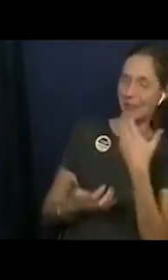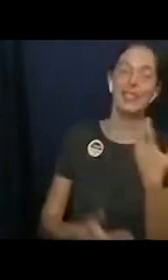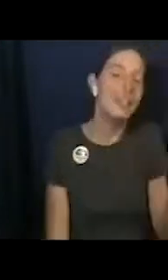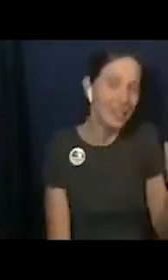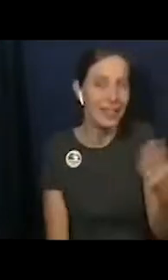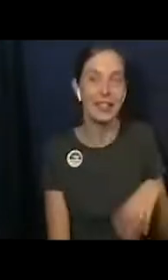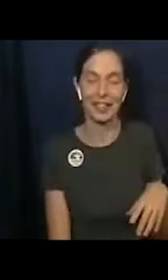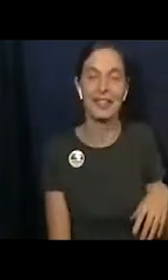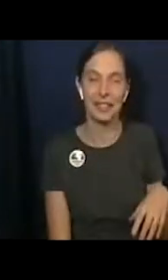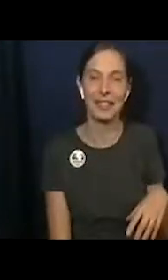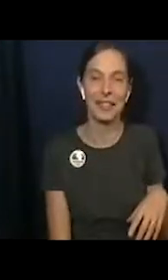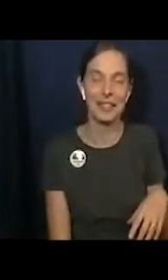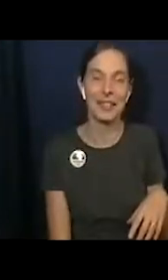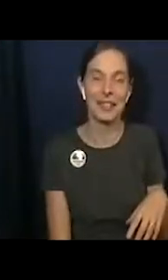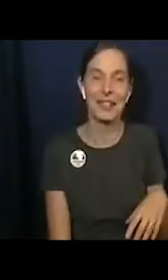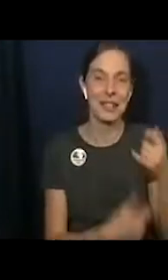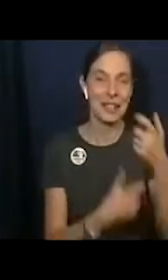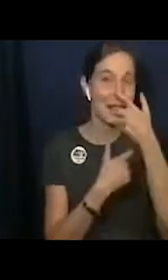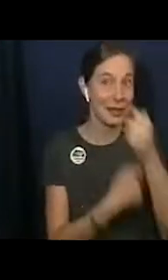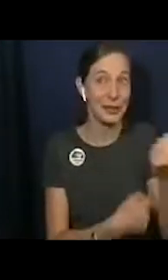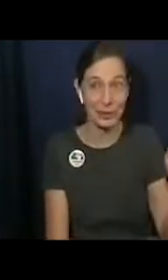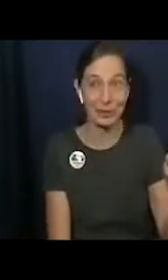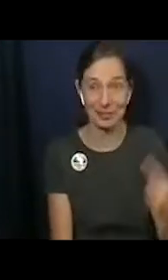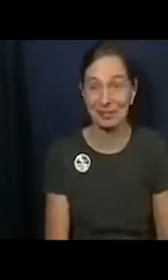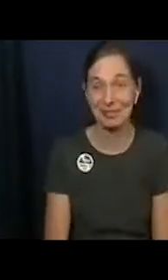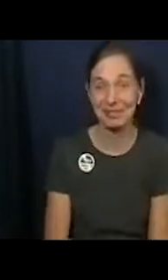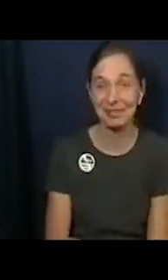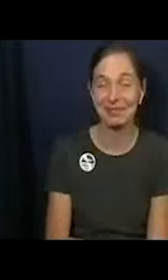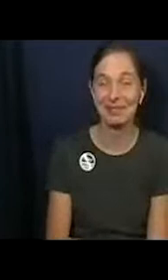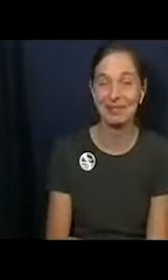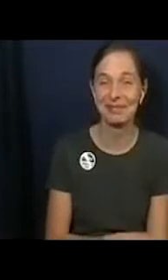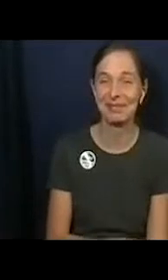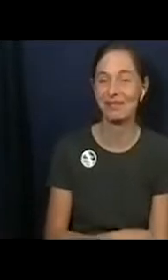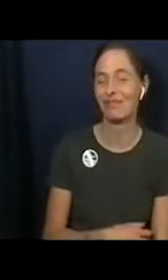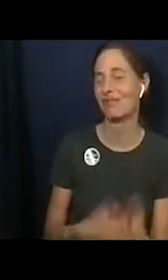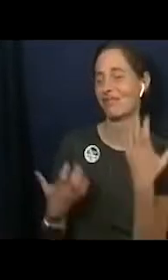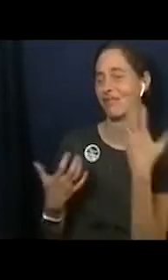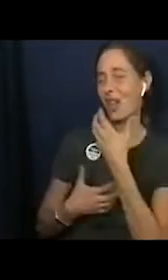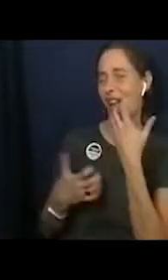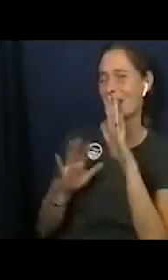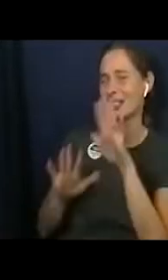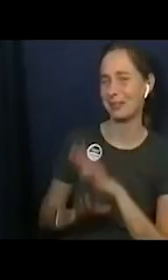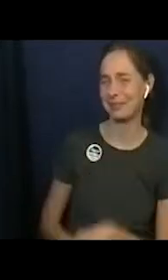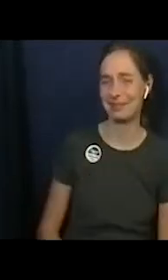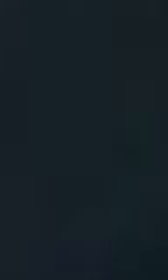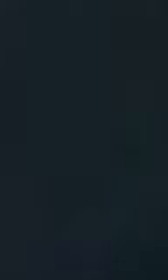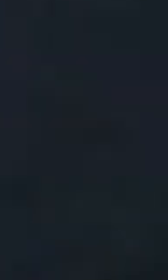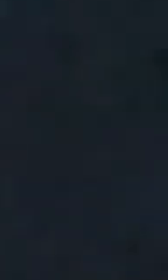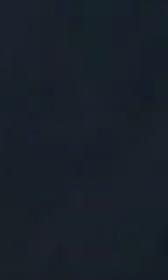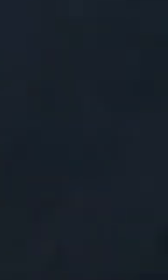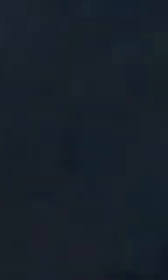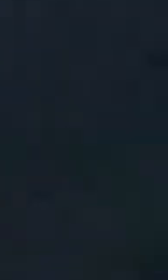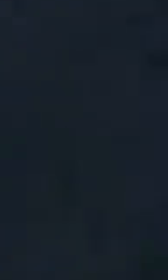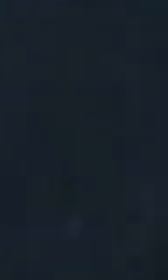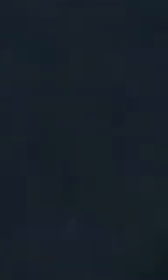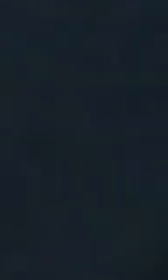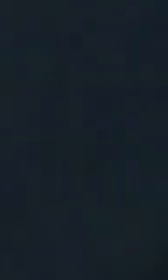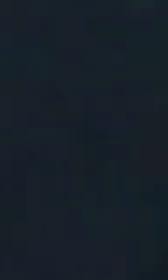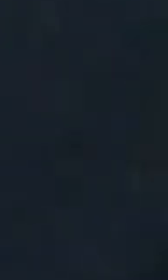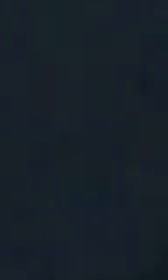when I think everybody has felt called to rally and called to rise